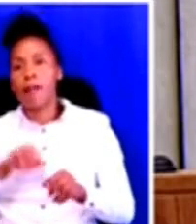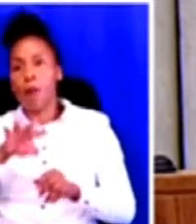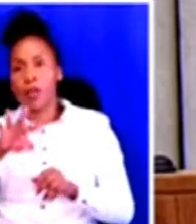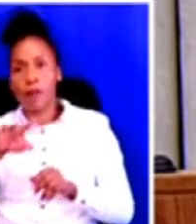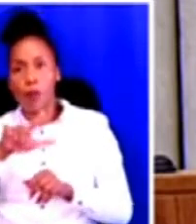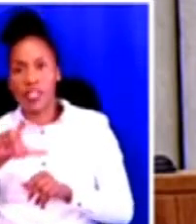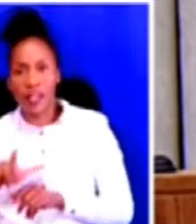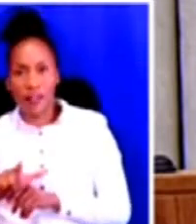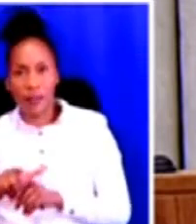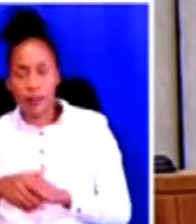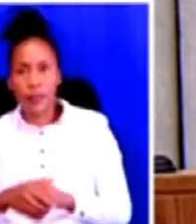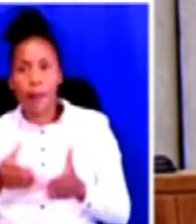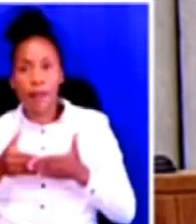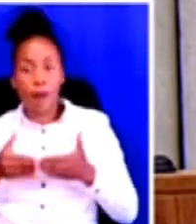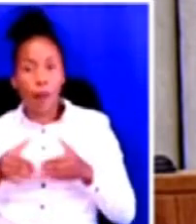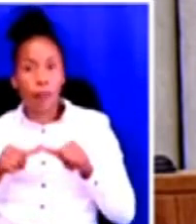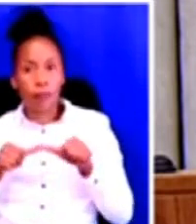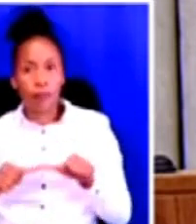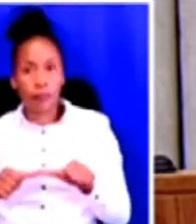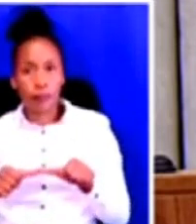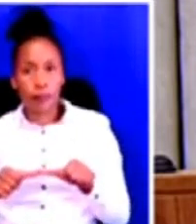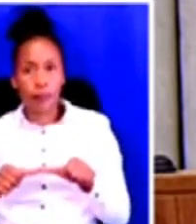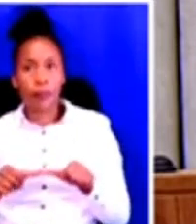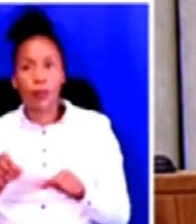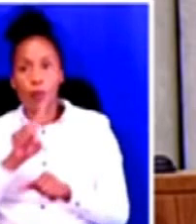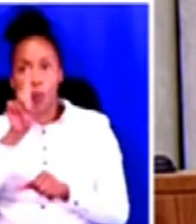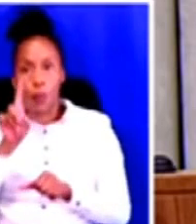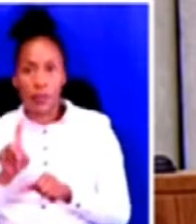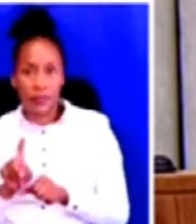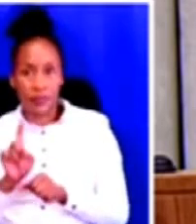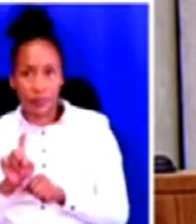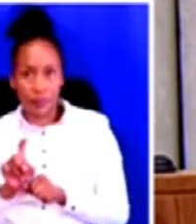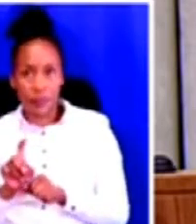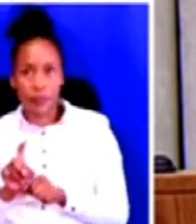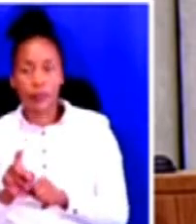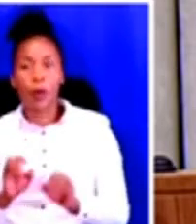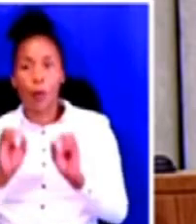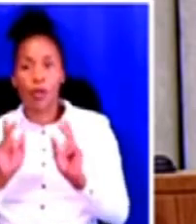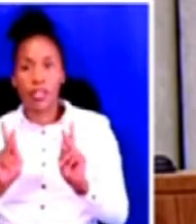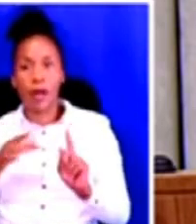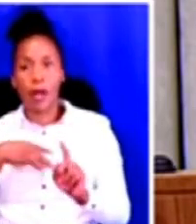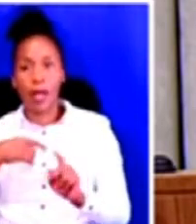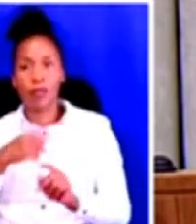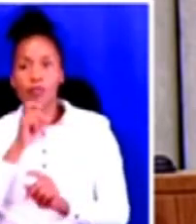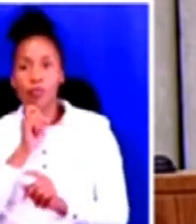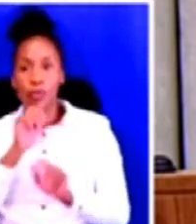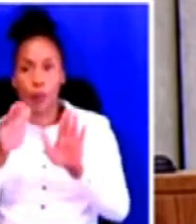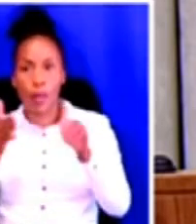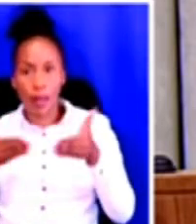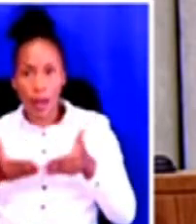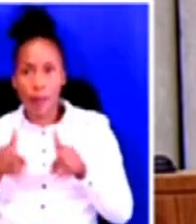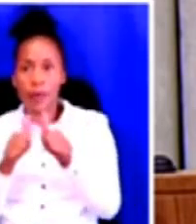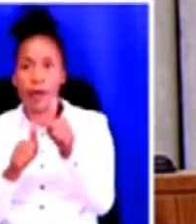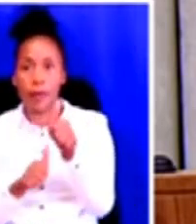Before we proceed to the questions, let me take this opportunity to welcome the Deputy President of